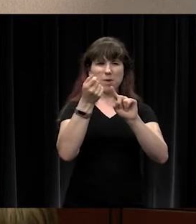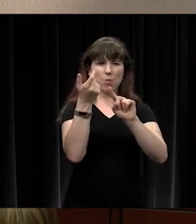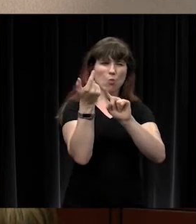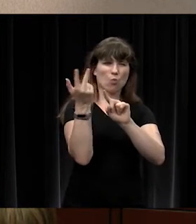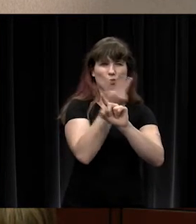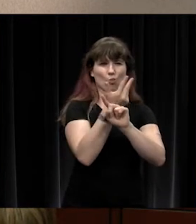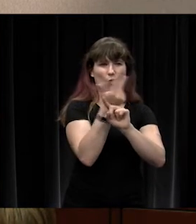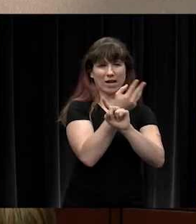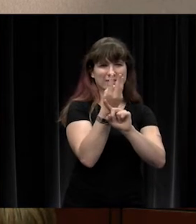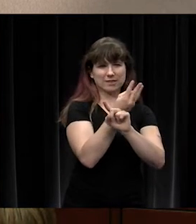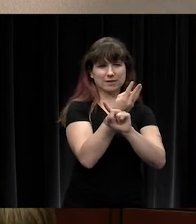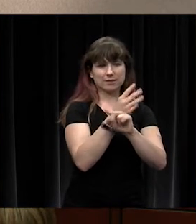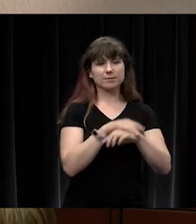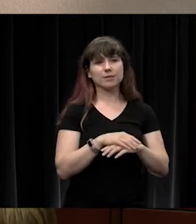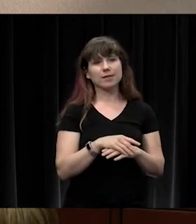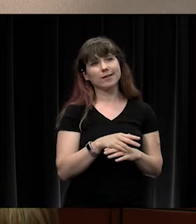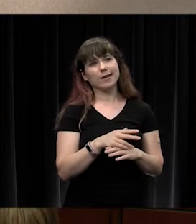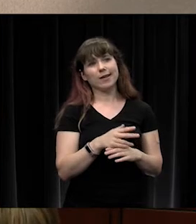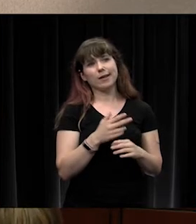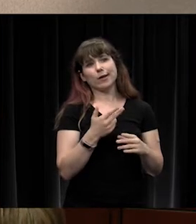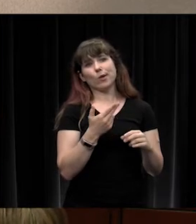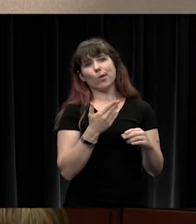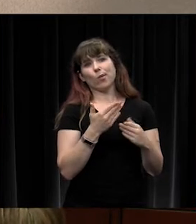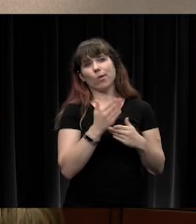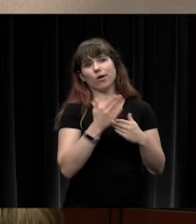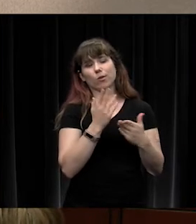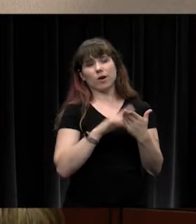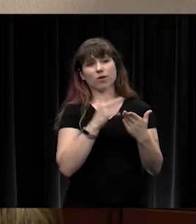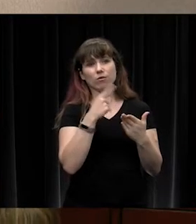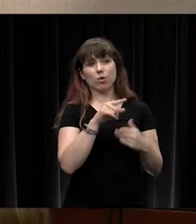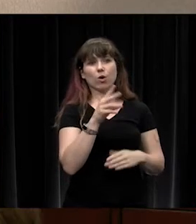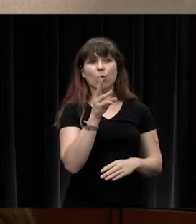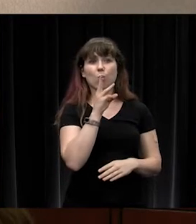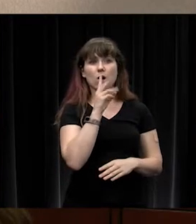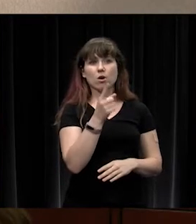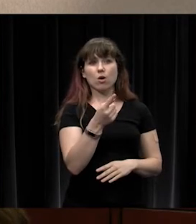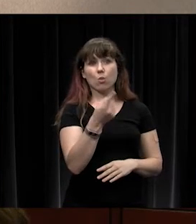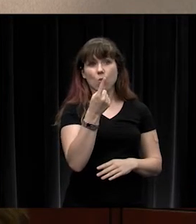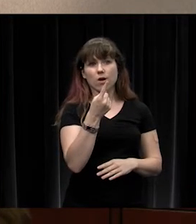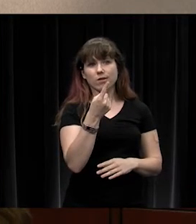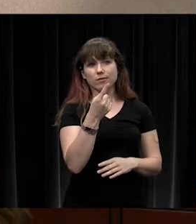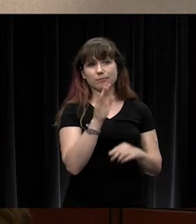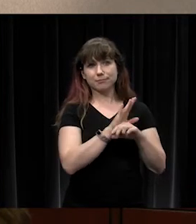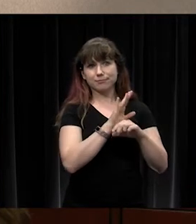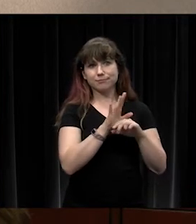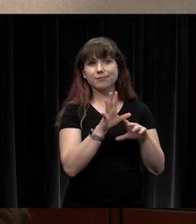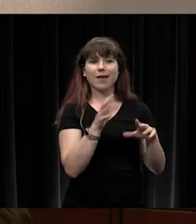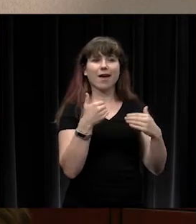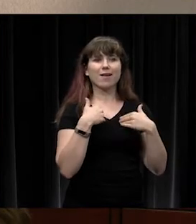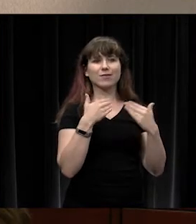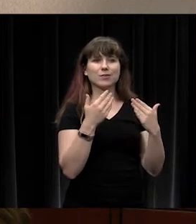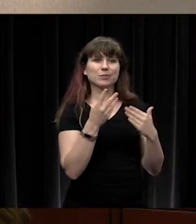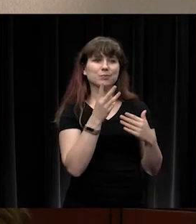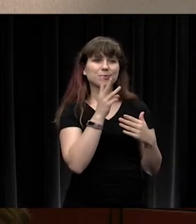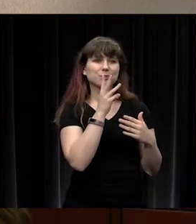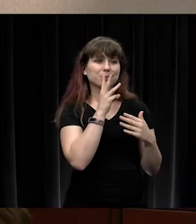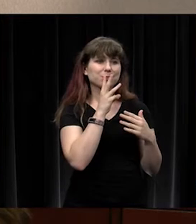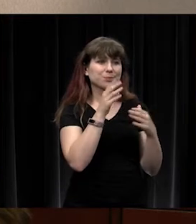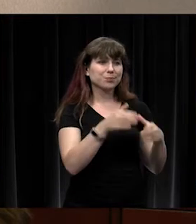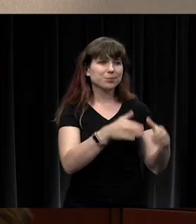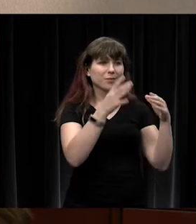This is an easement to allow Water One to install a water main in front of the building along, I believe that's 95th Street or 95th